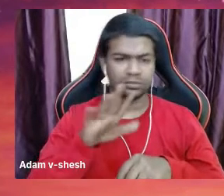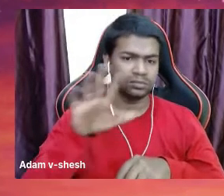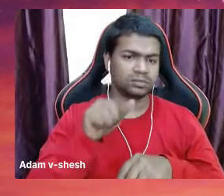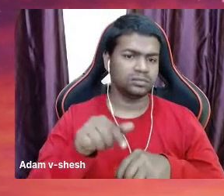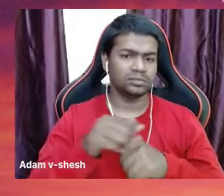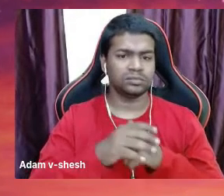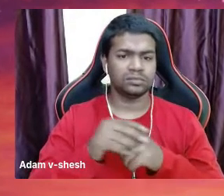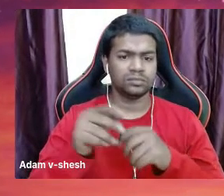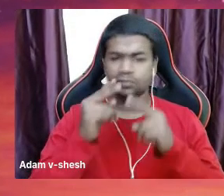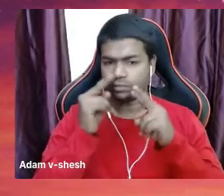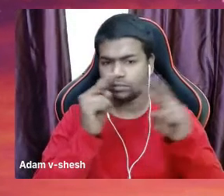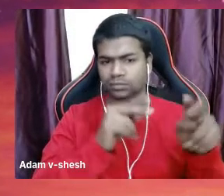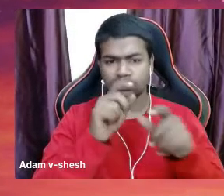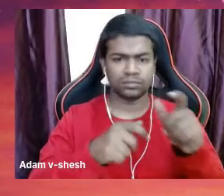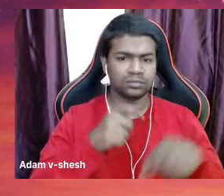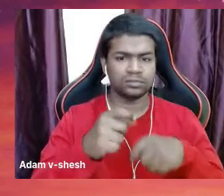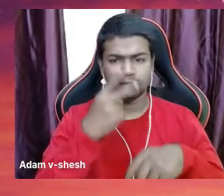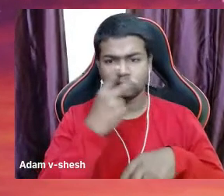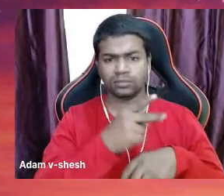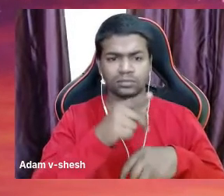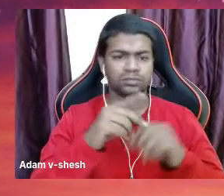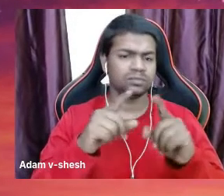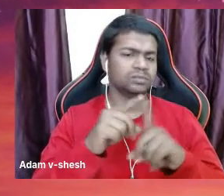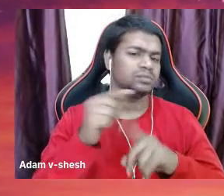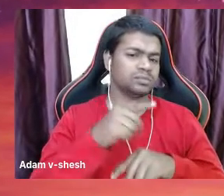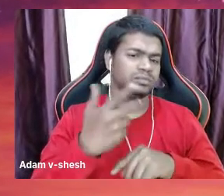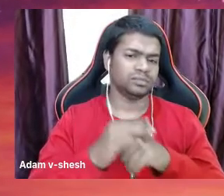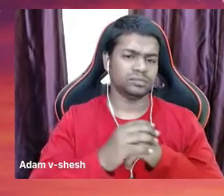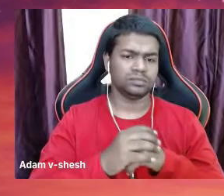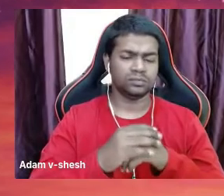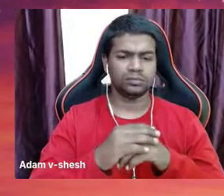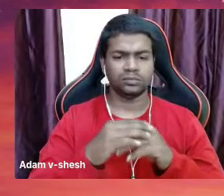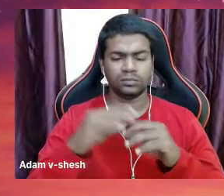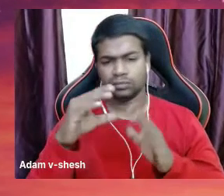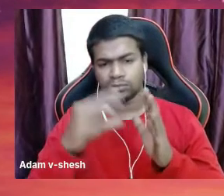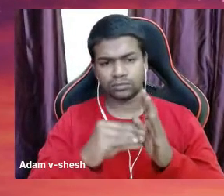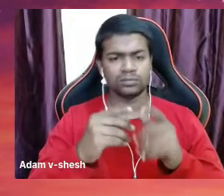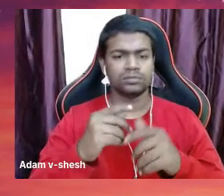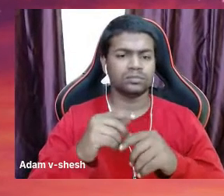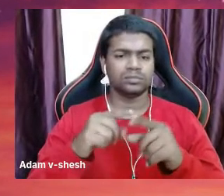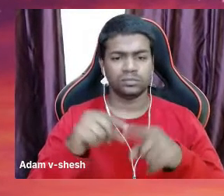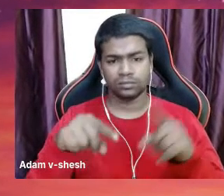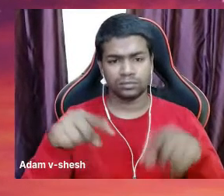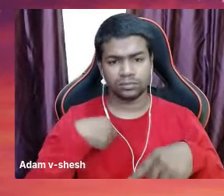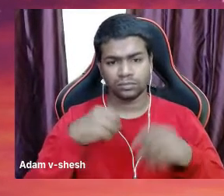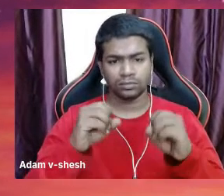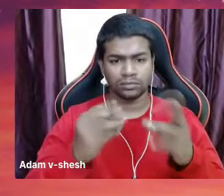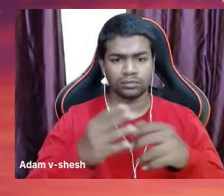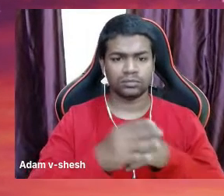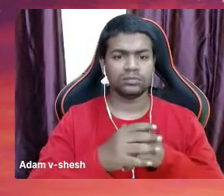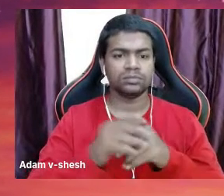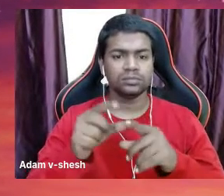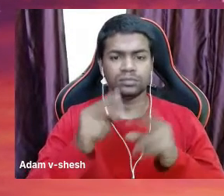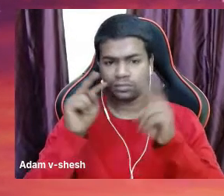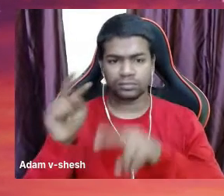people will look at them and say, what are they doing? Let me also try that at a smaller scale. So we need companies like we've started doing that. We've started looking